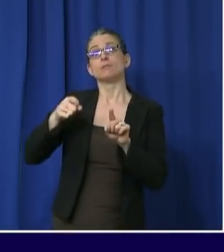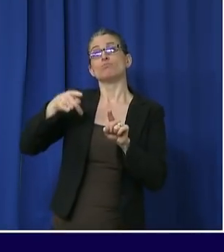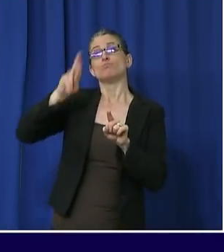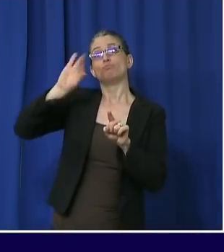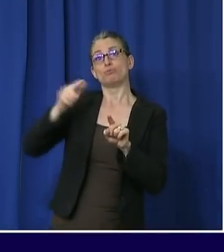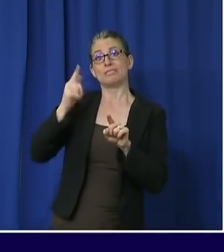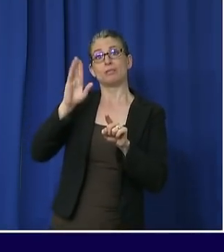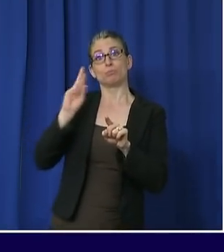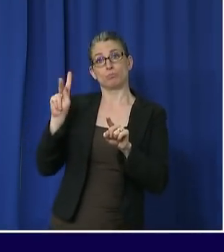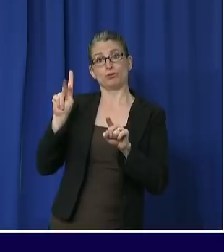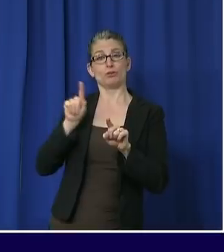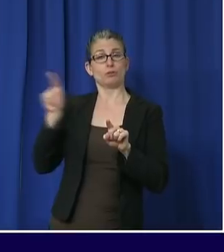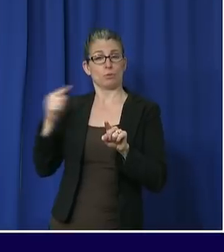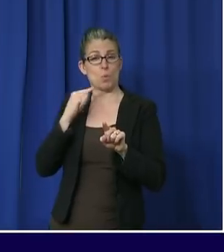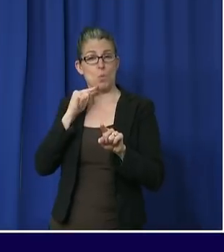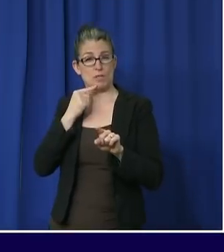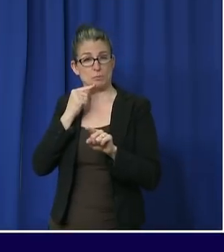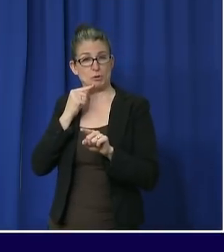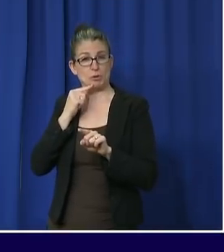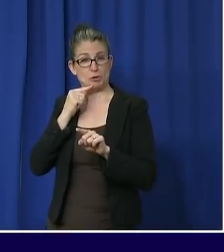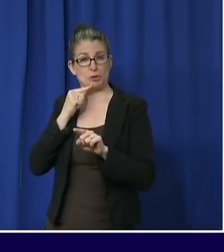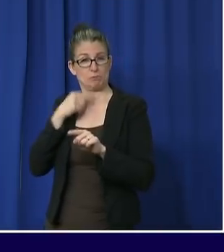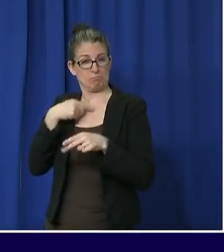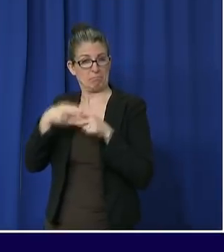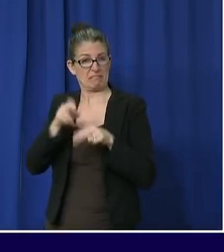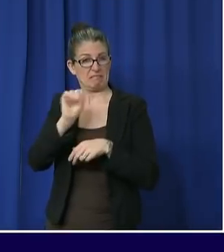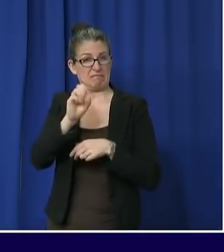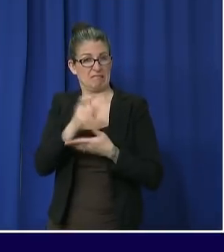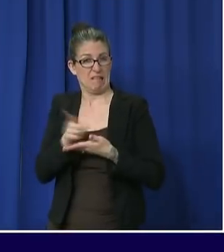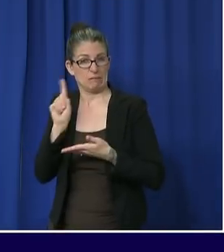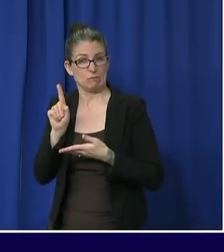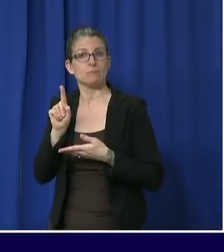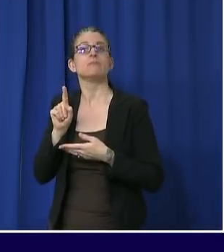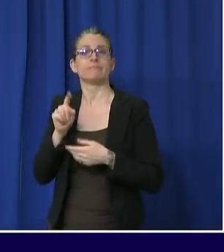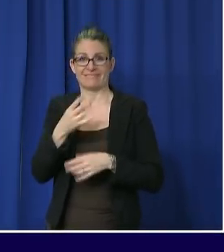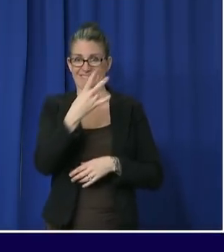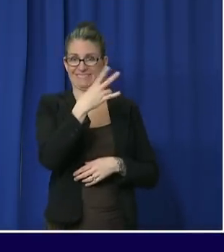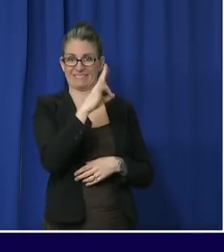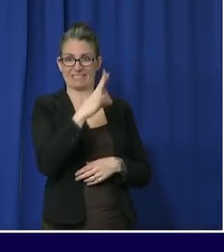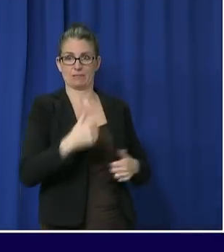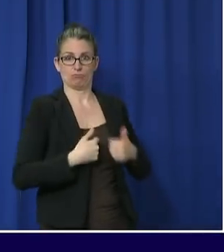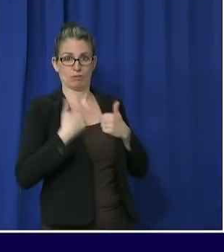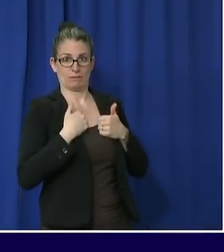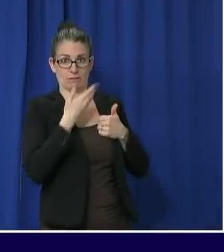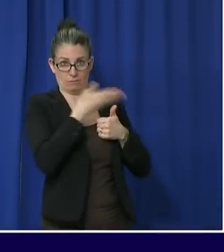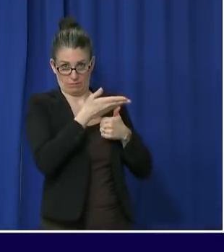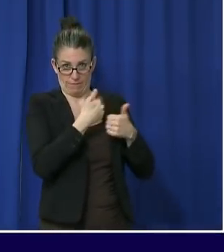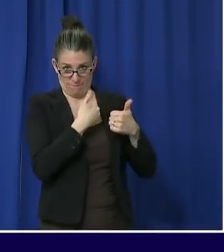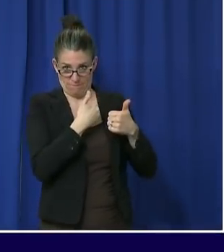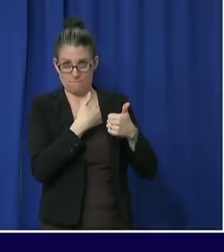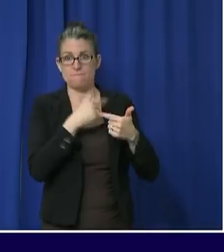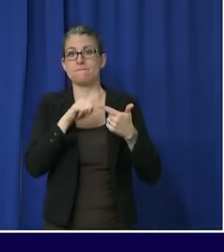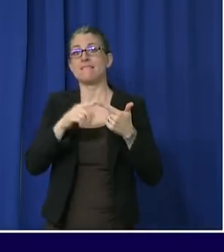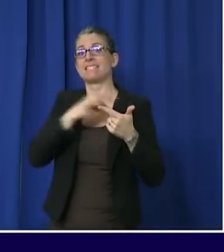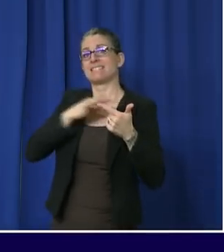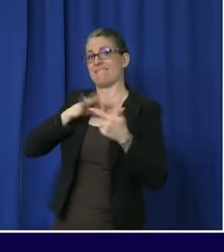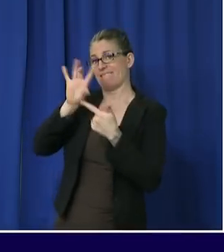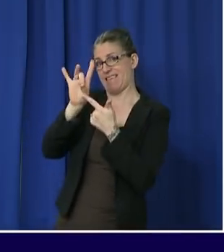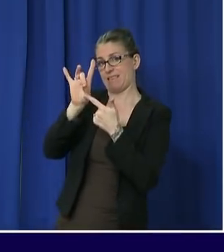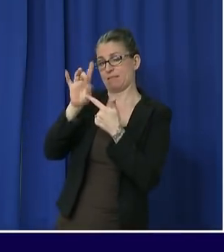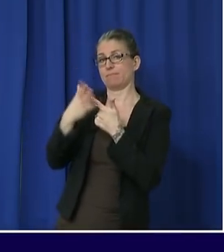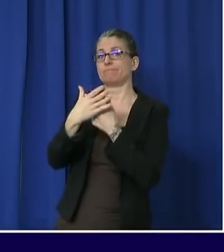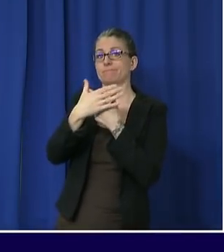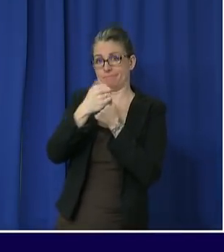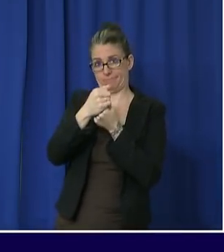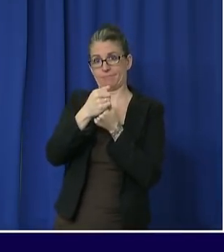last week, there are now a total of 17 residents and 8 staff members for a total of